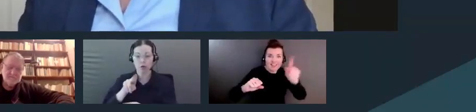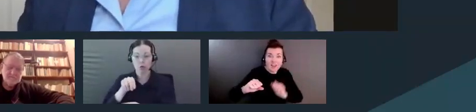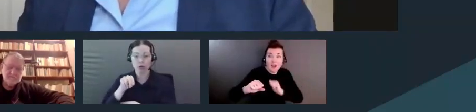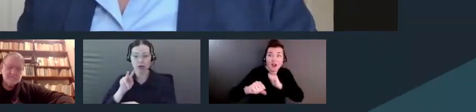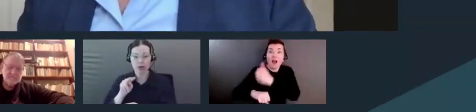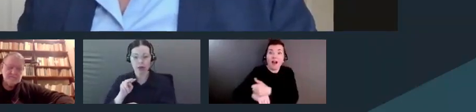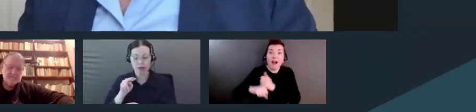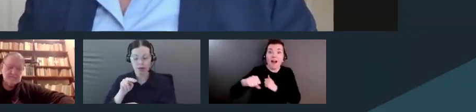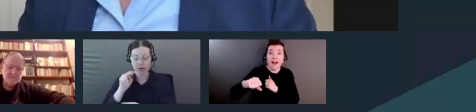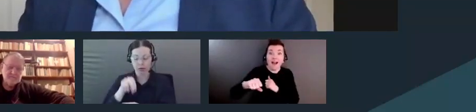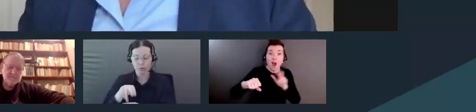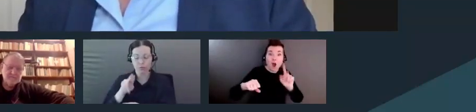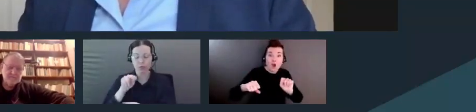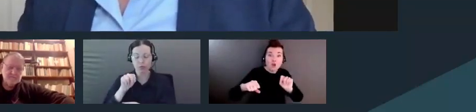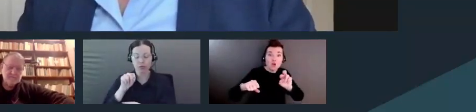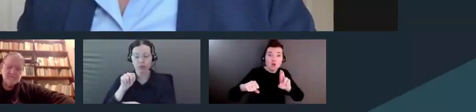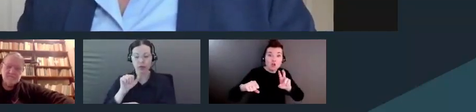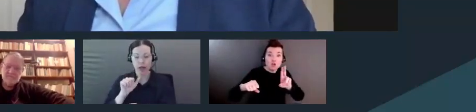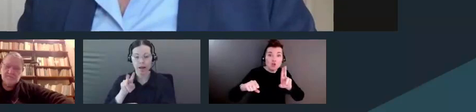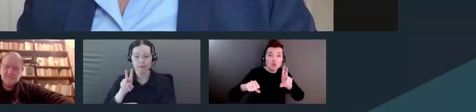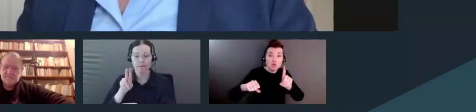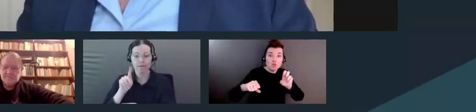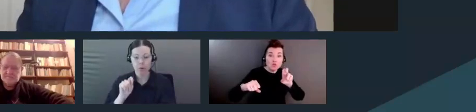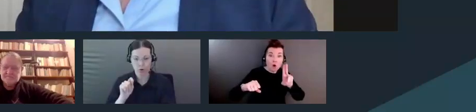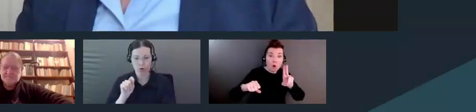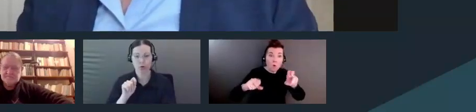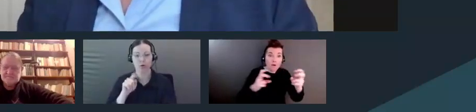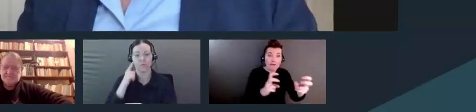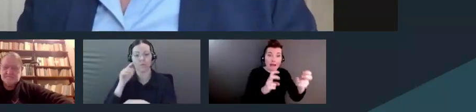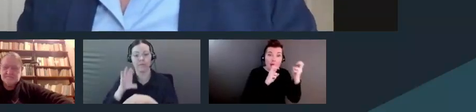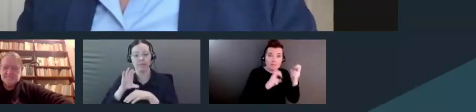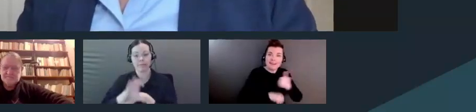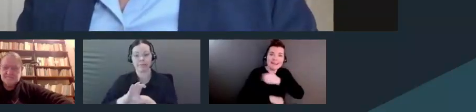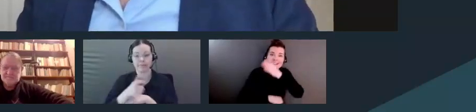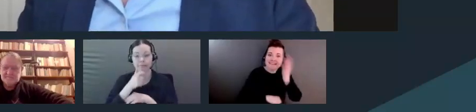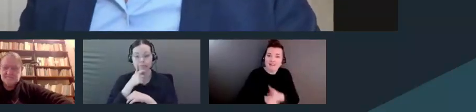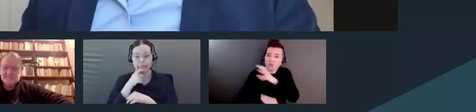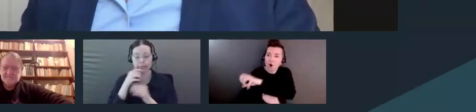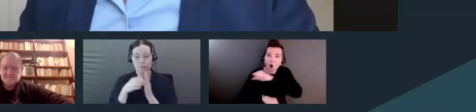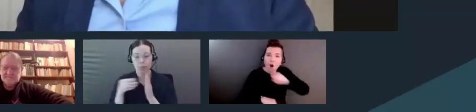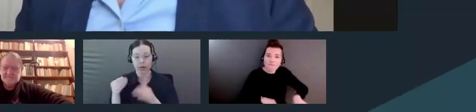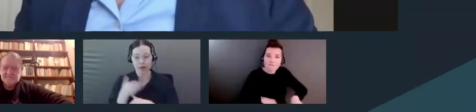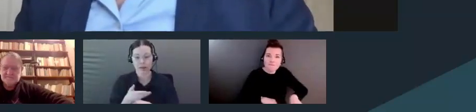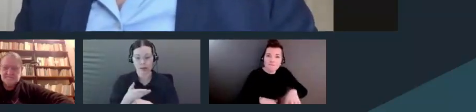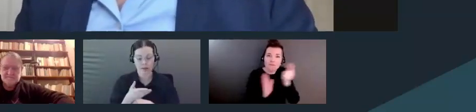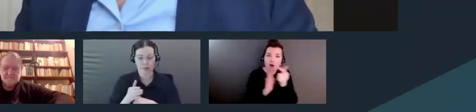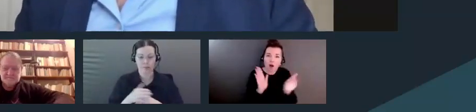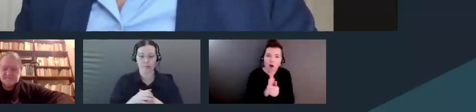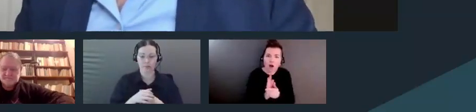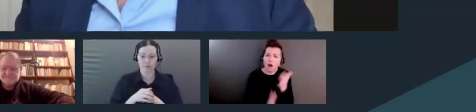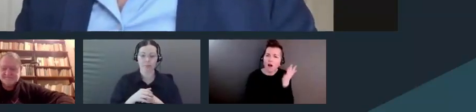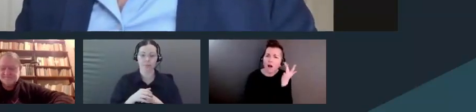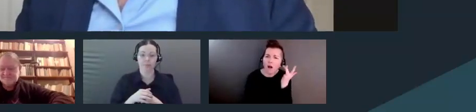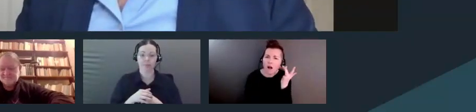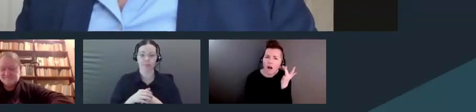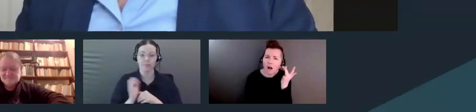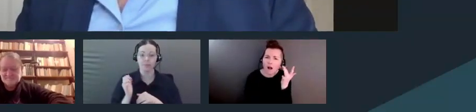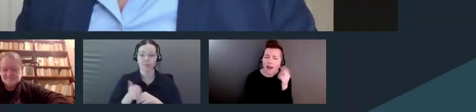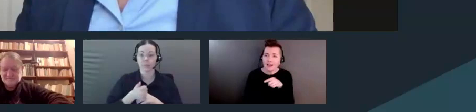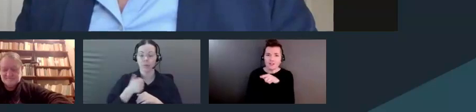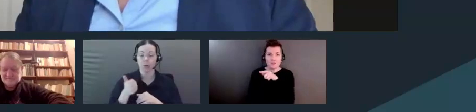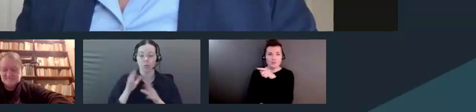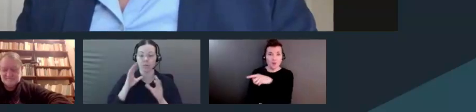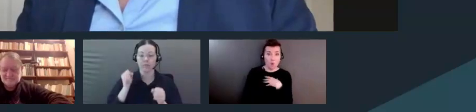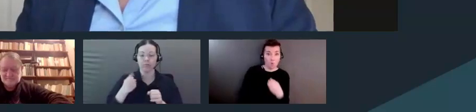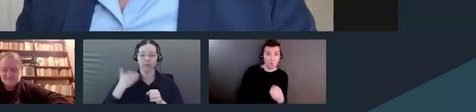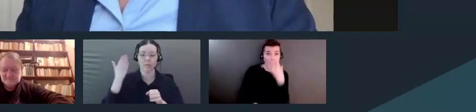Trudeau cabinet has never countermanded this order. Why? So that short-term, fly-in, fly-out white people